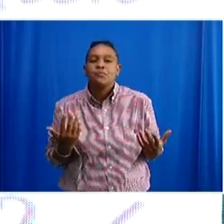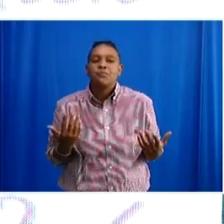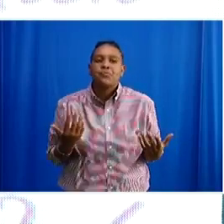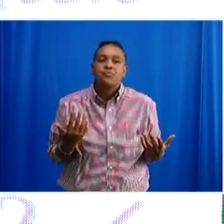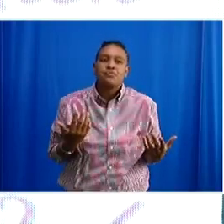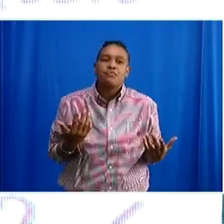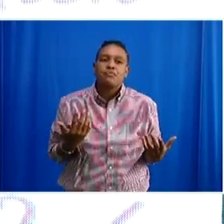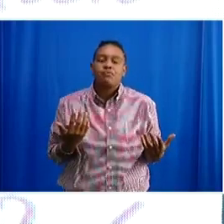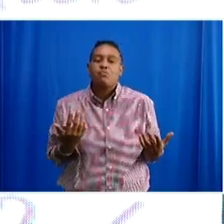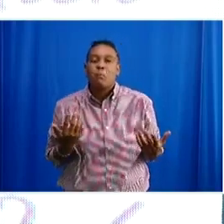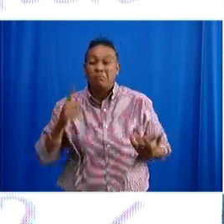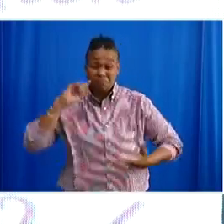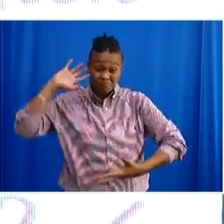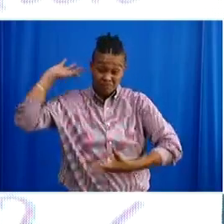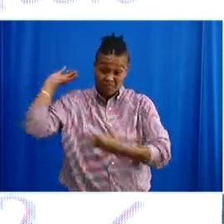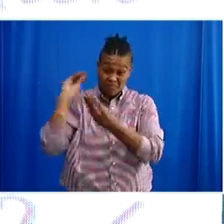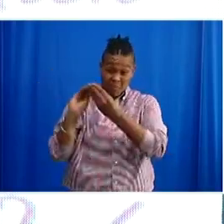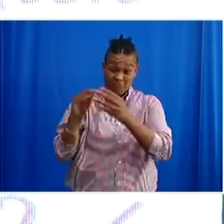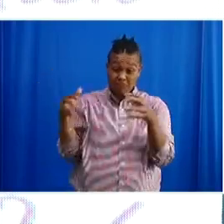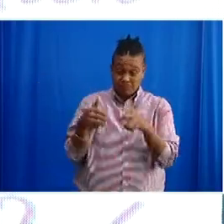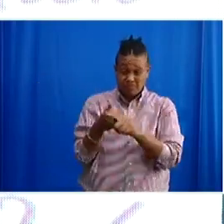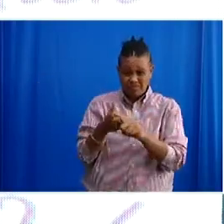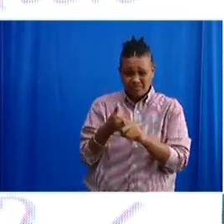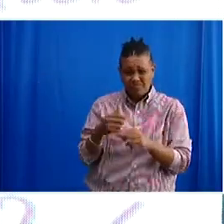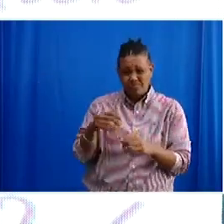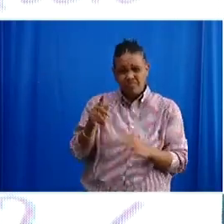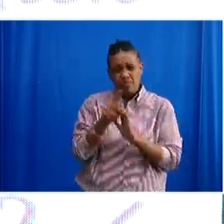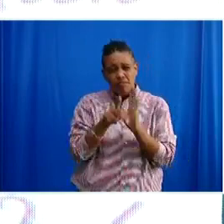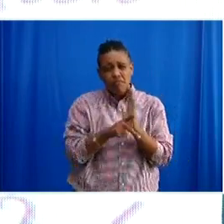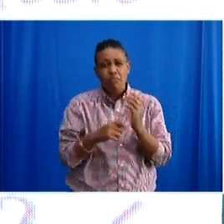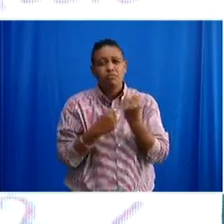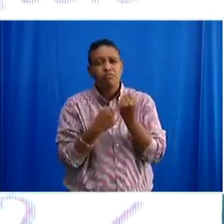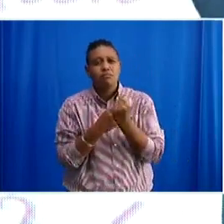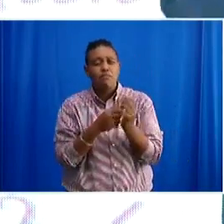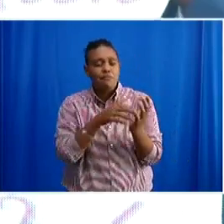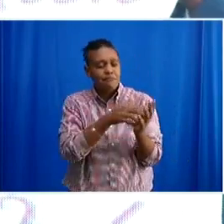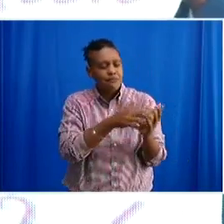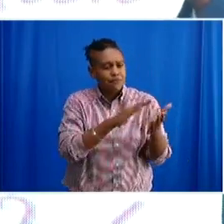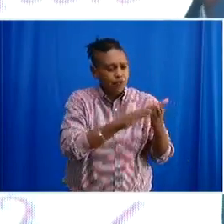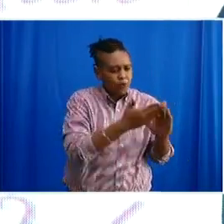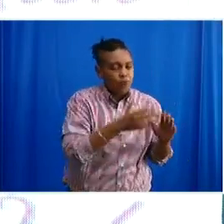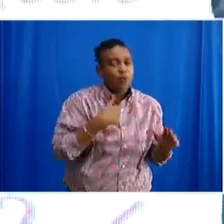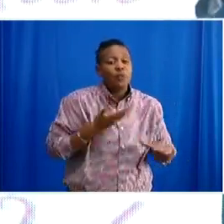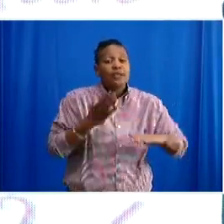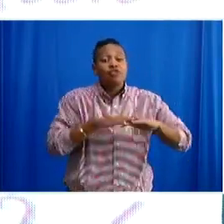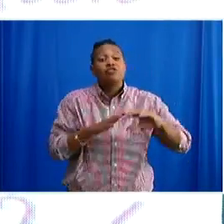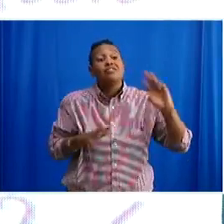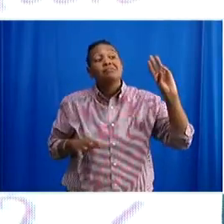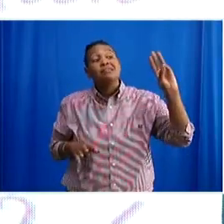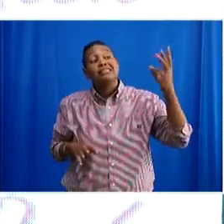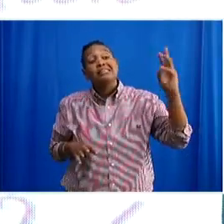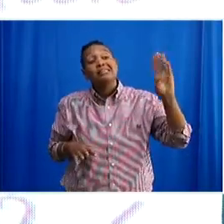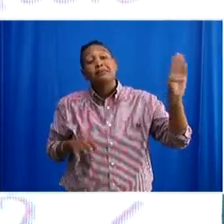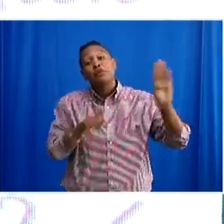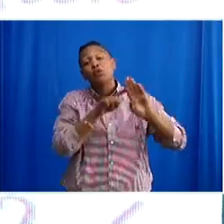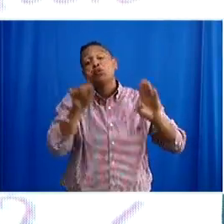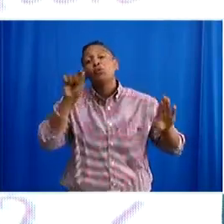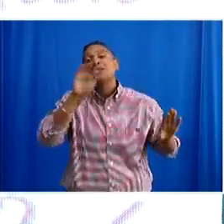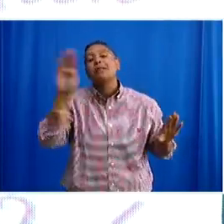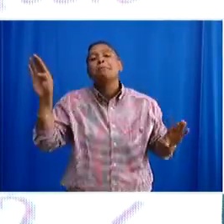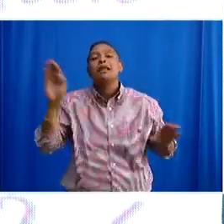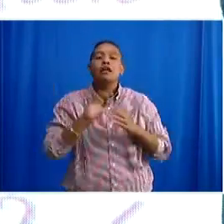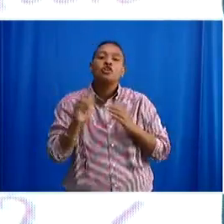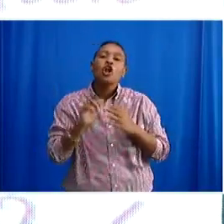policies that support vulnerable communities, we increased from $16 billion to $20 billion, an increase of 25%